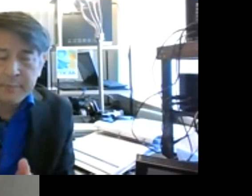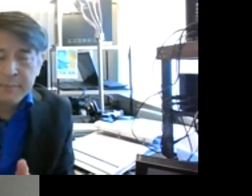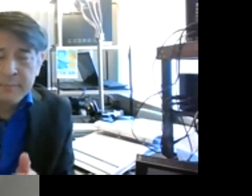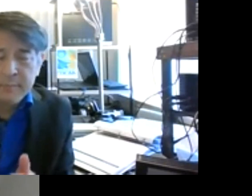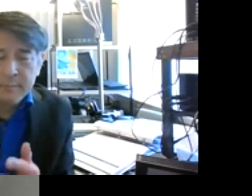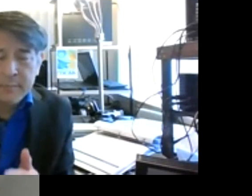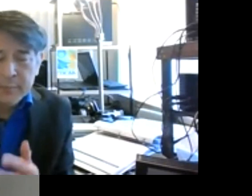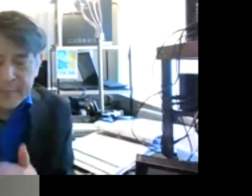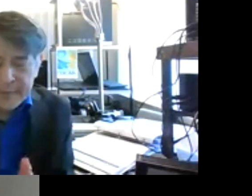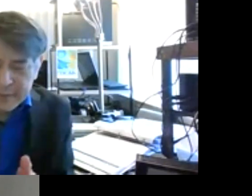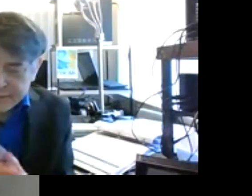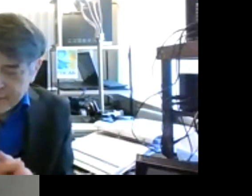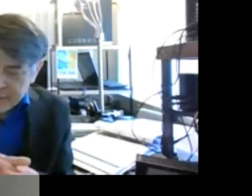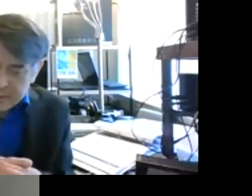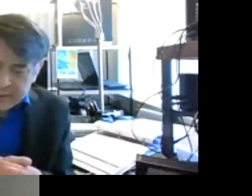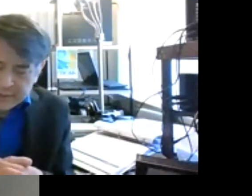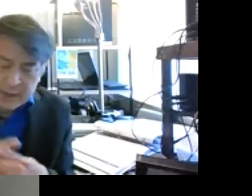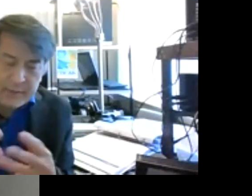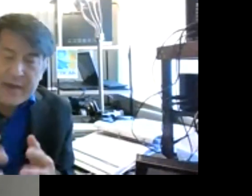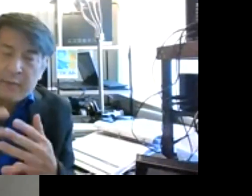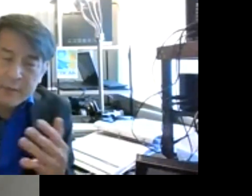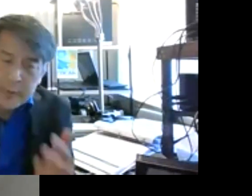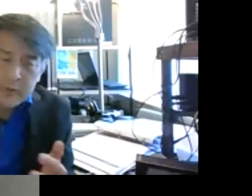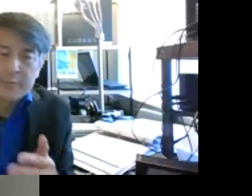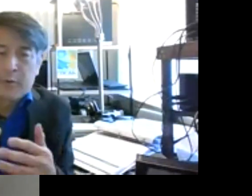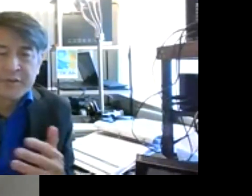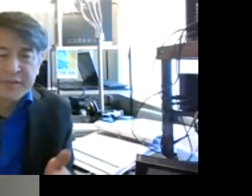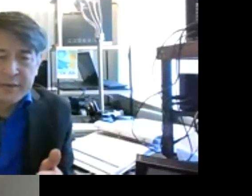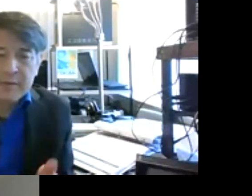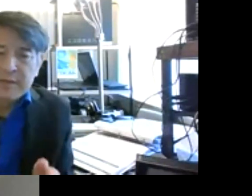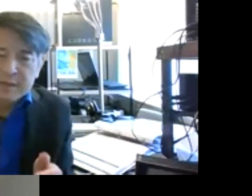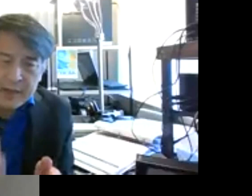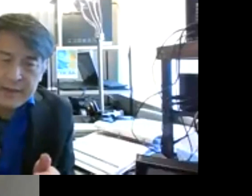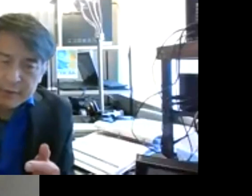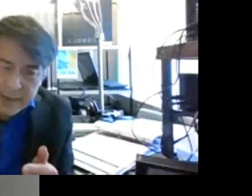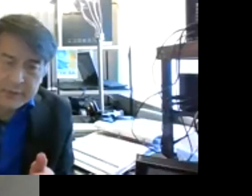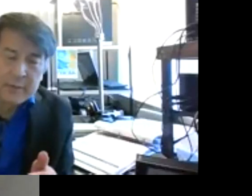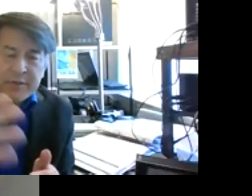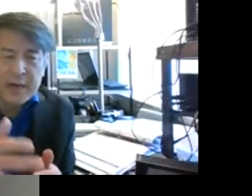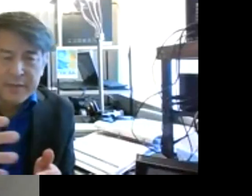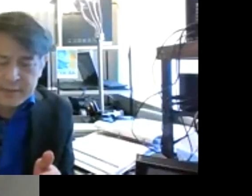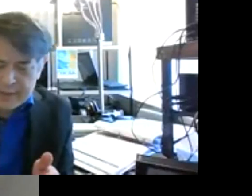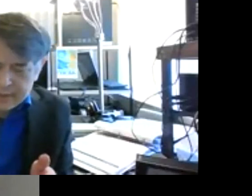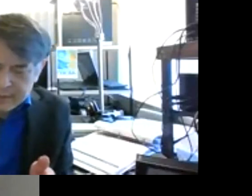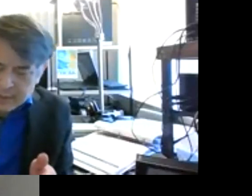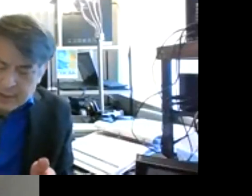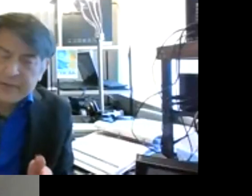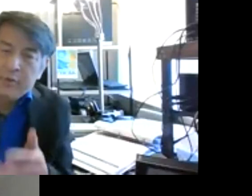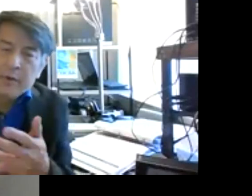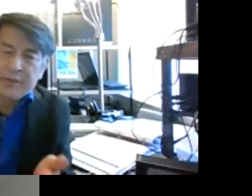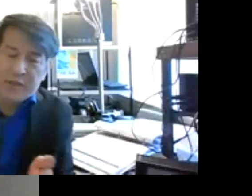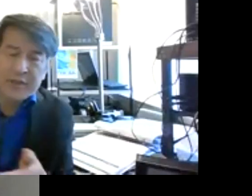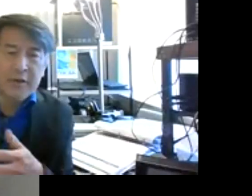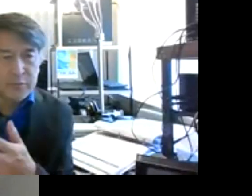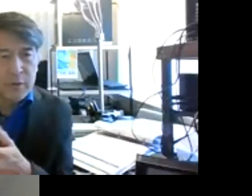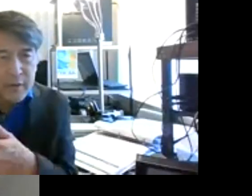actually implement it, is that everything we do is person-centered and there's outcomes tied to that. I do